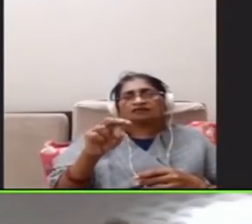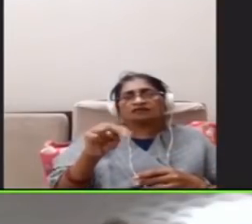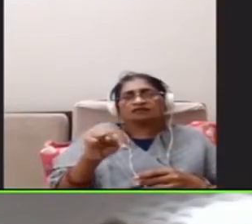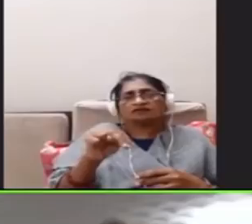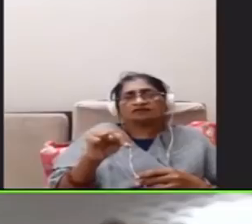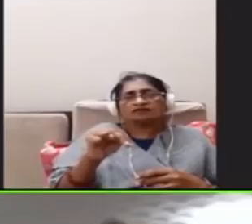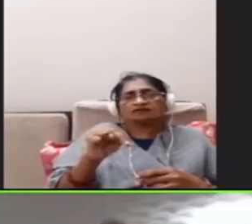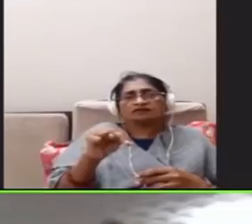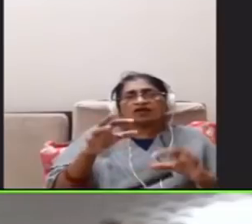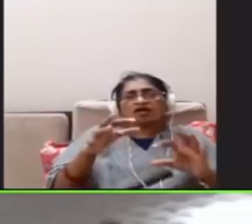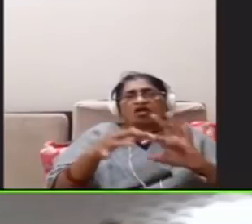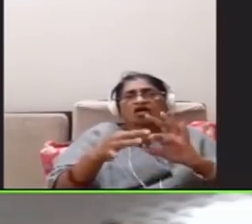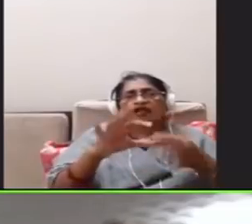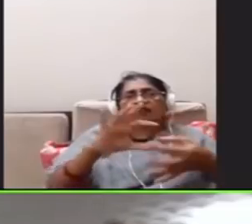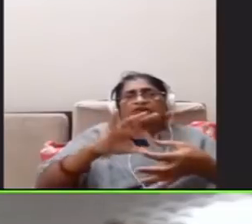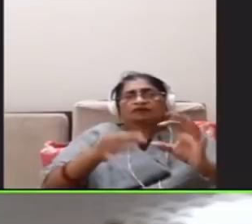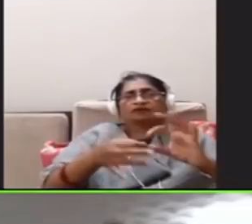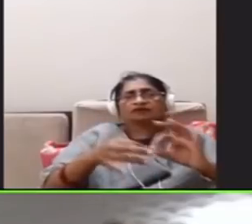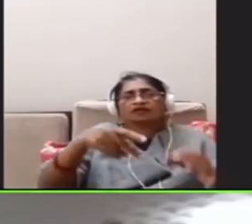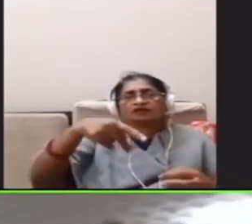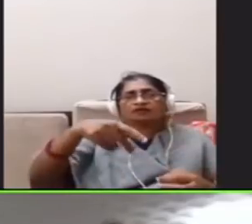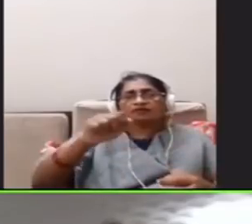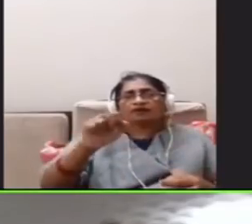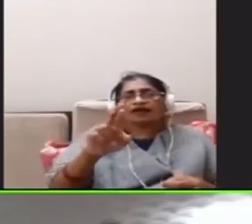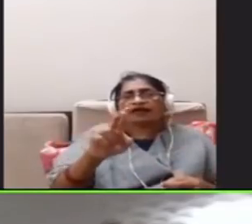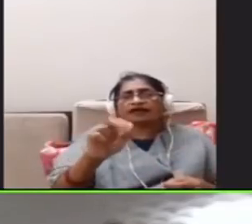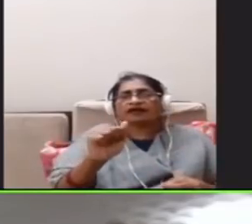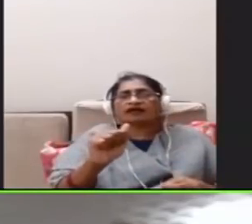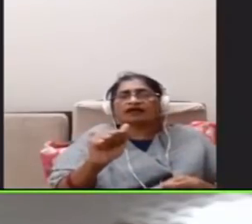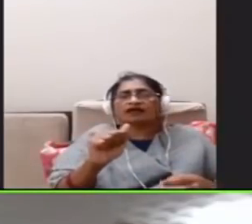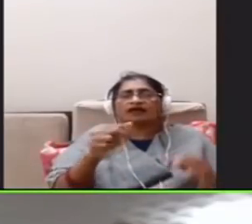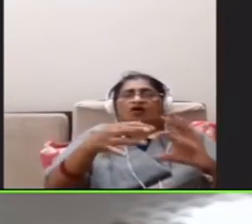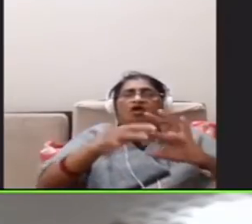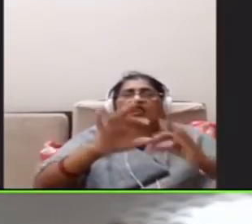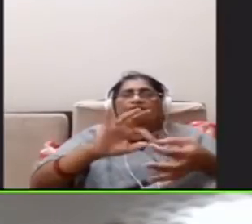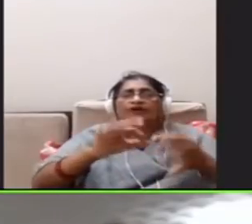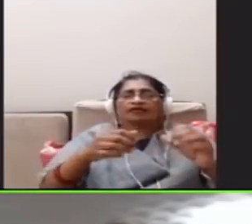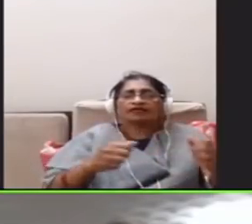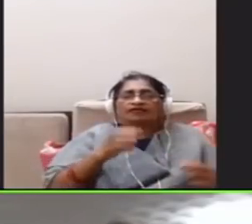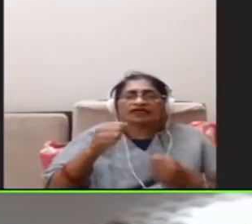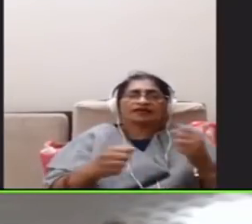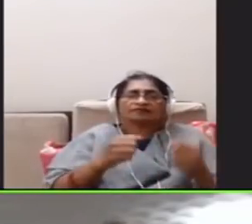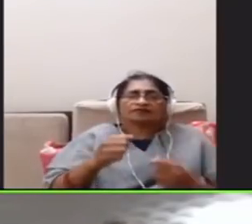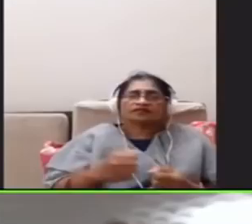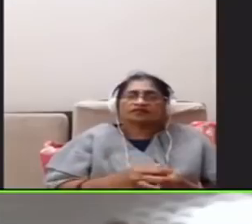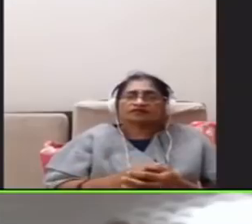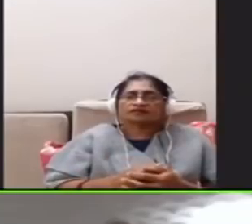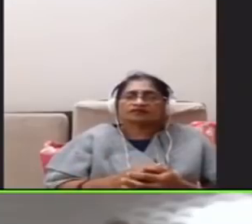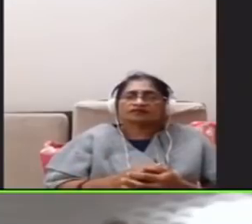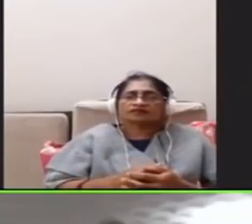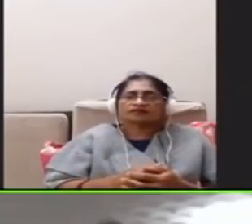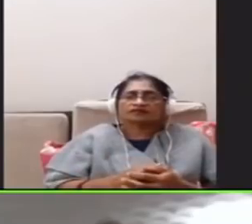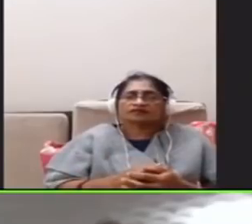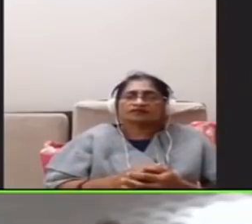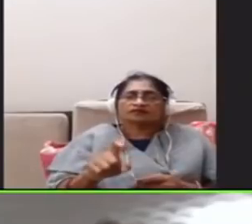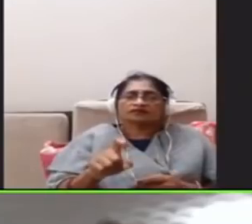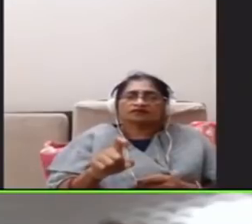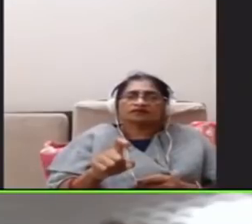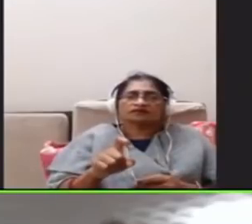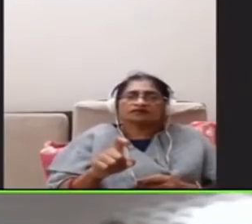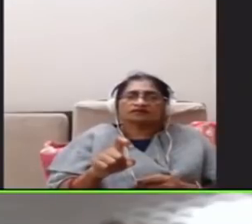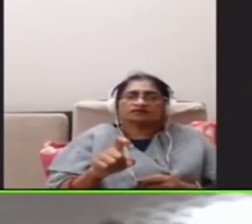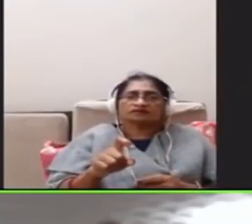Olympic and Paralympic Games. And I was talking to a group of young people, and I asked the question, what do you think